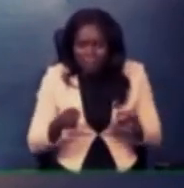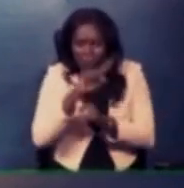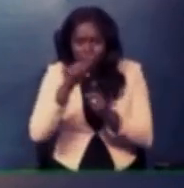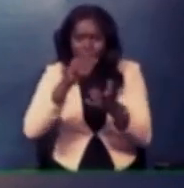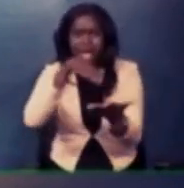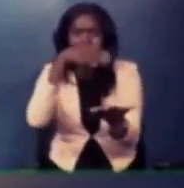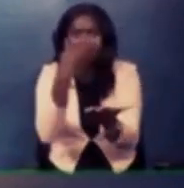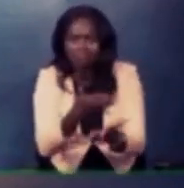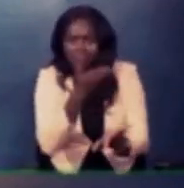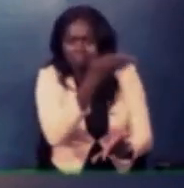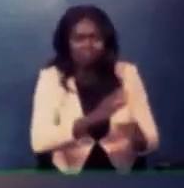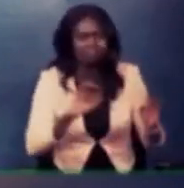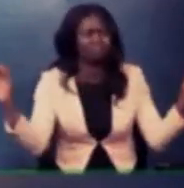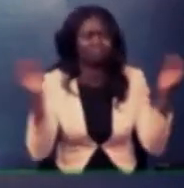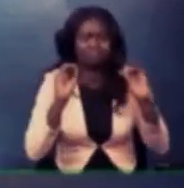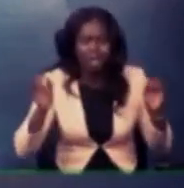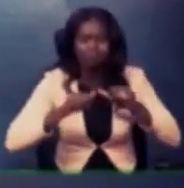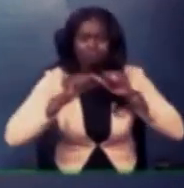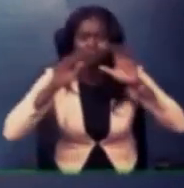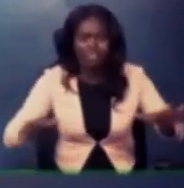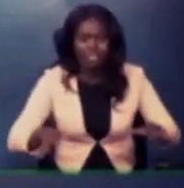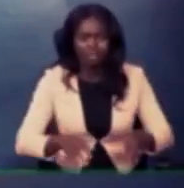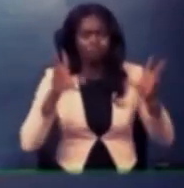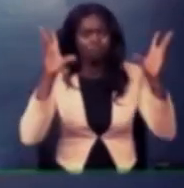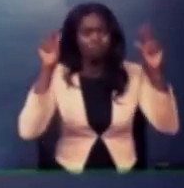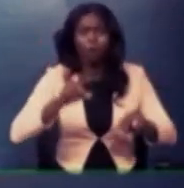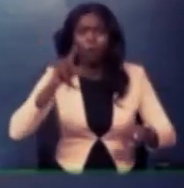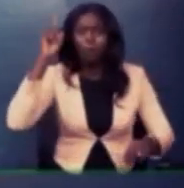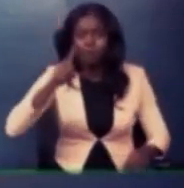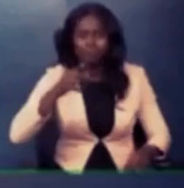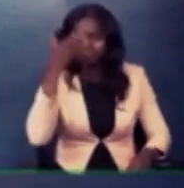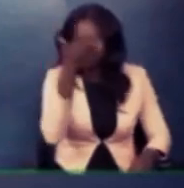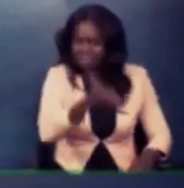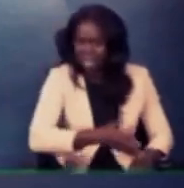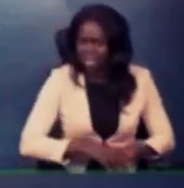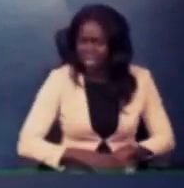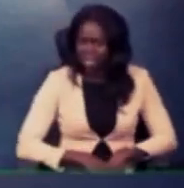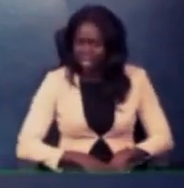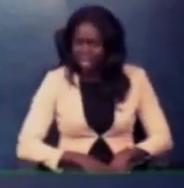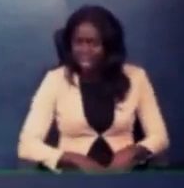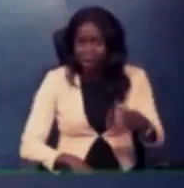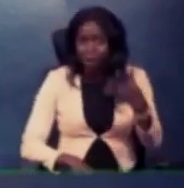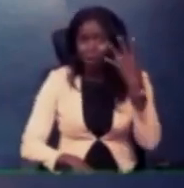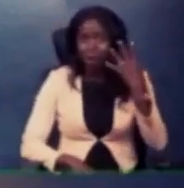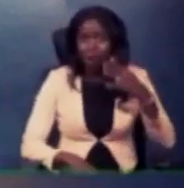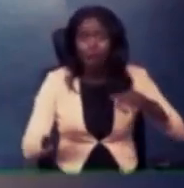great host. These were four lepers. What sound could they possibly produce?